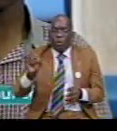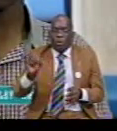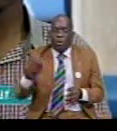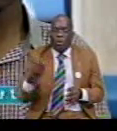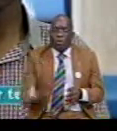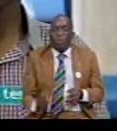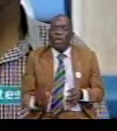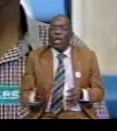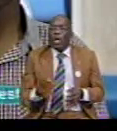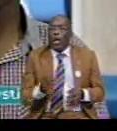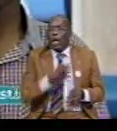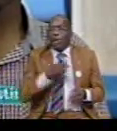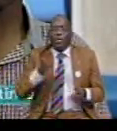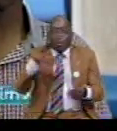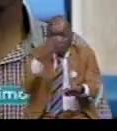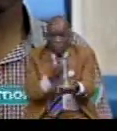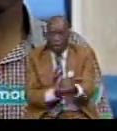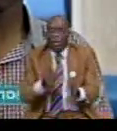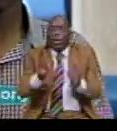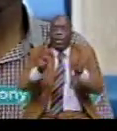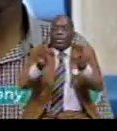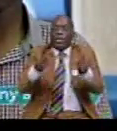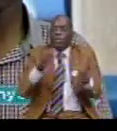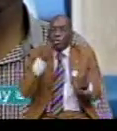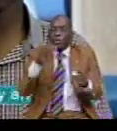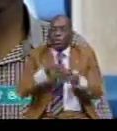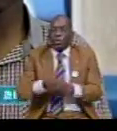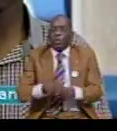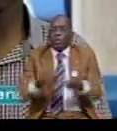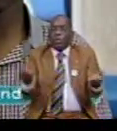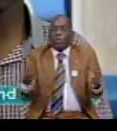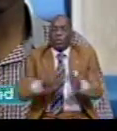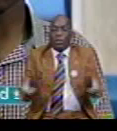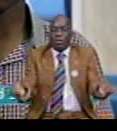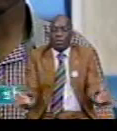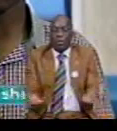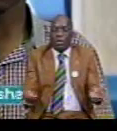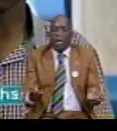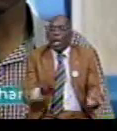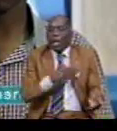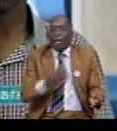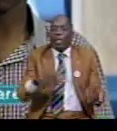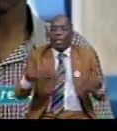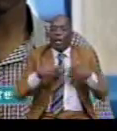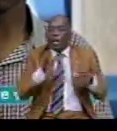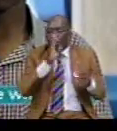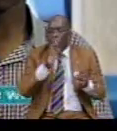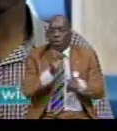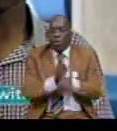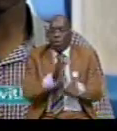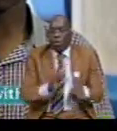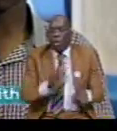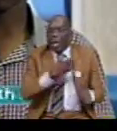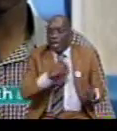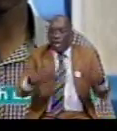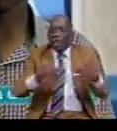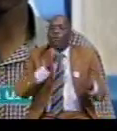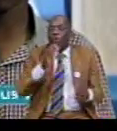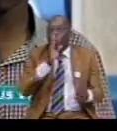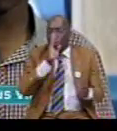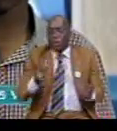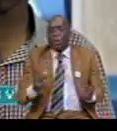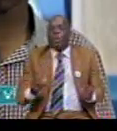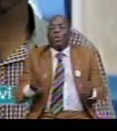highly exalted. My brethren, I have been working. I have not gotten any opportunity to attend program. Even in